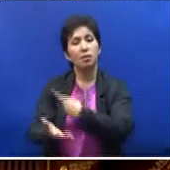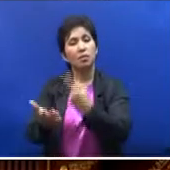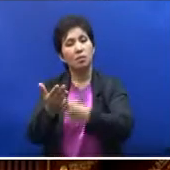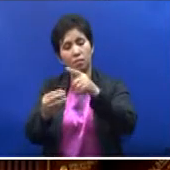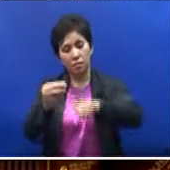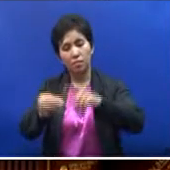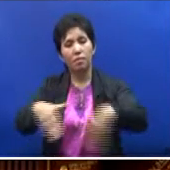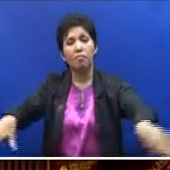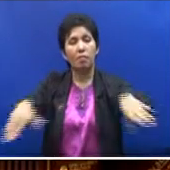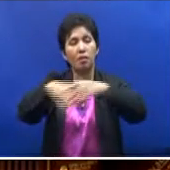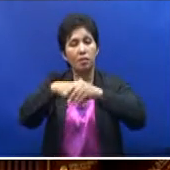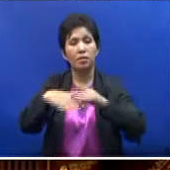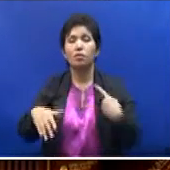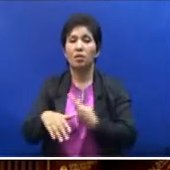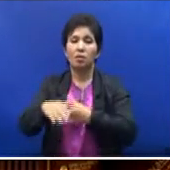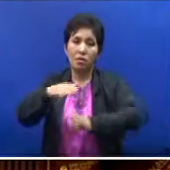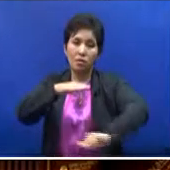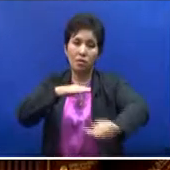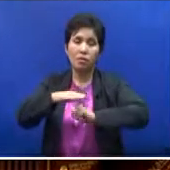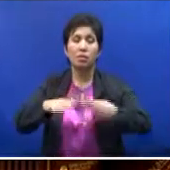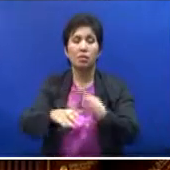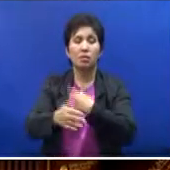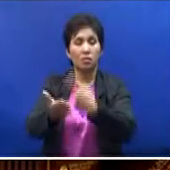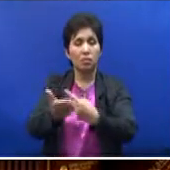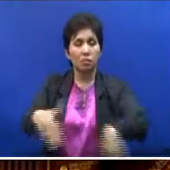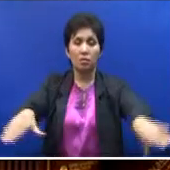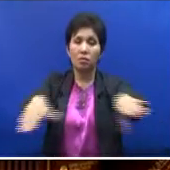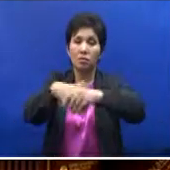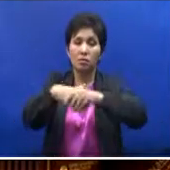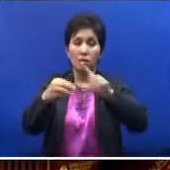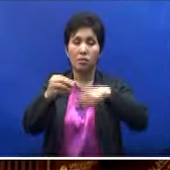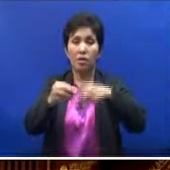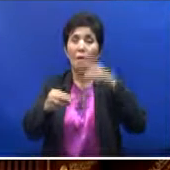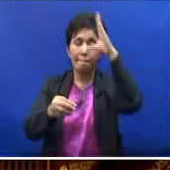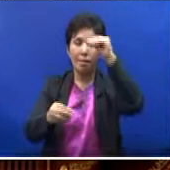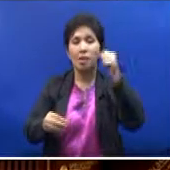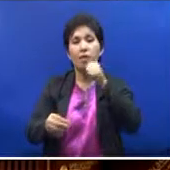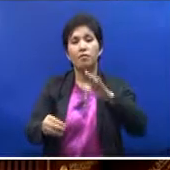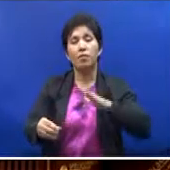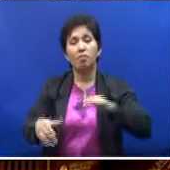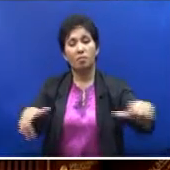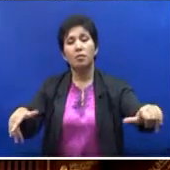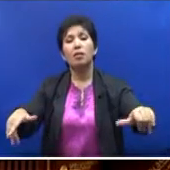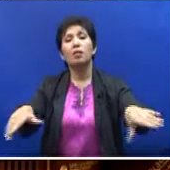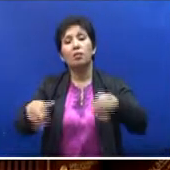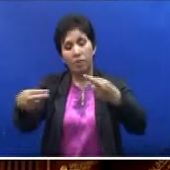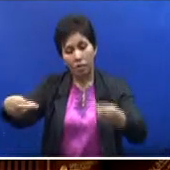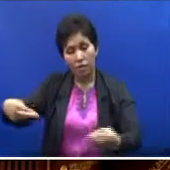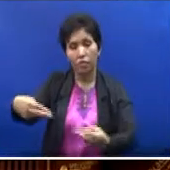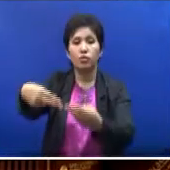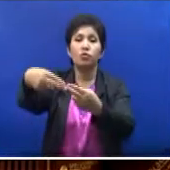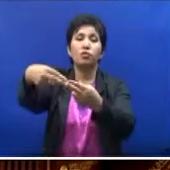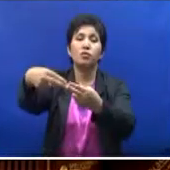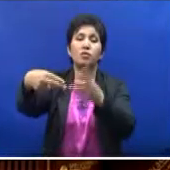about marriage, basically we discussed that marriage is to unite male and female relationship, okay,